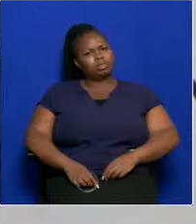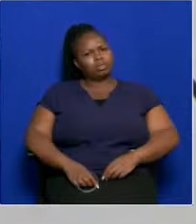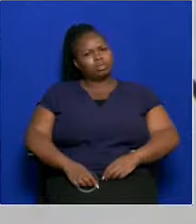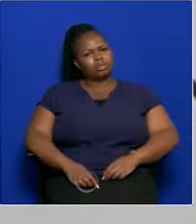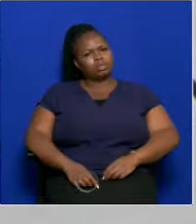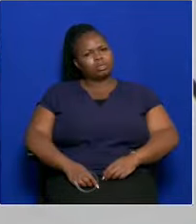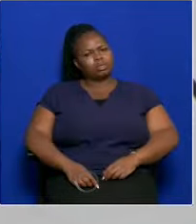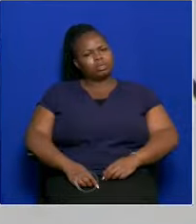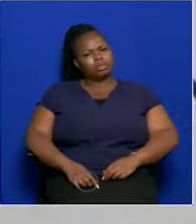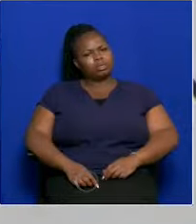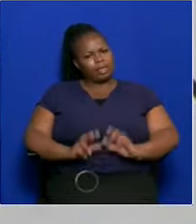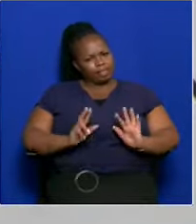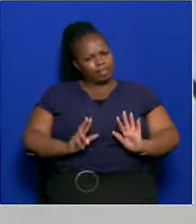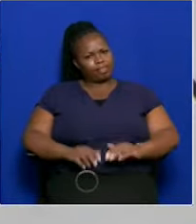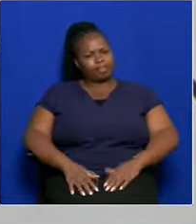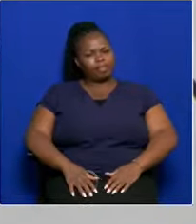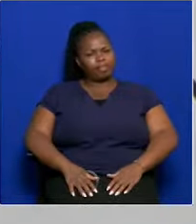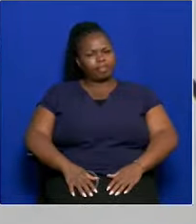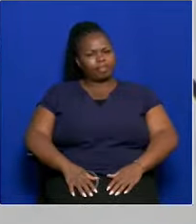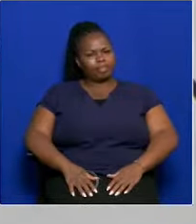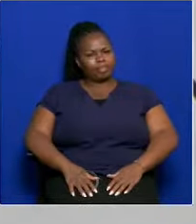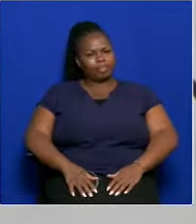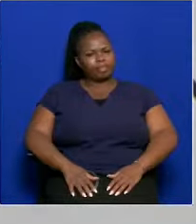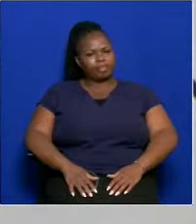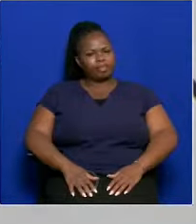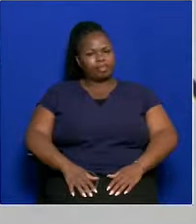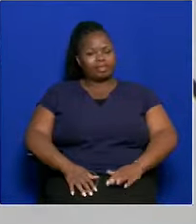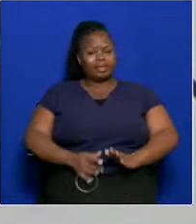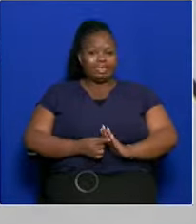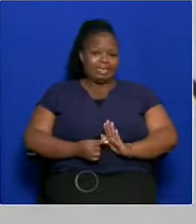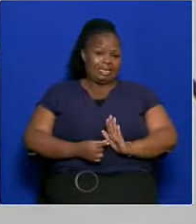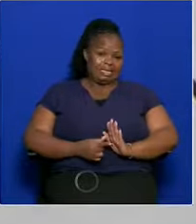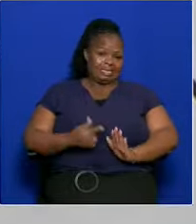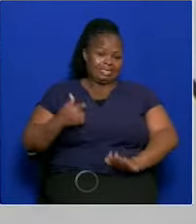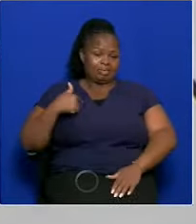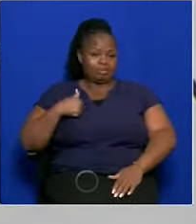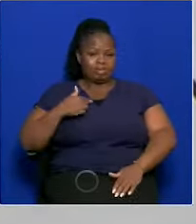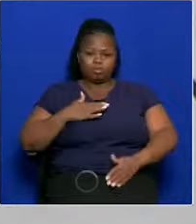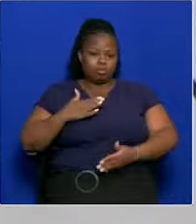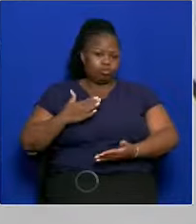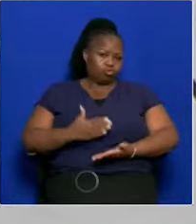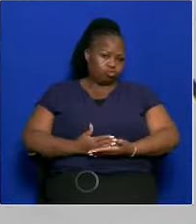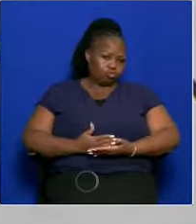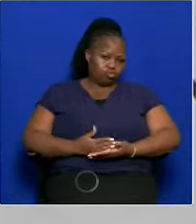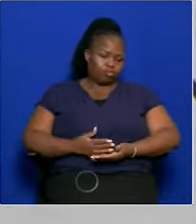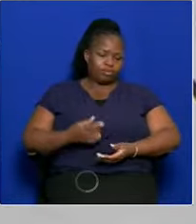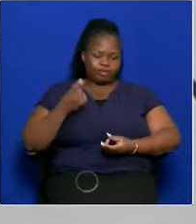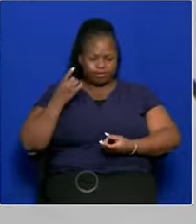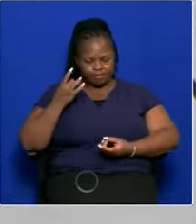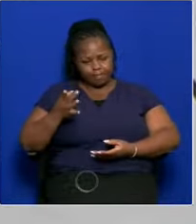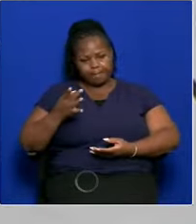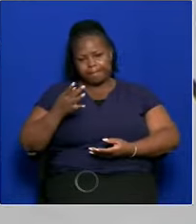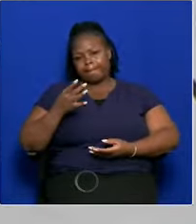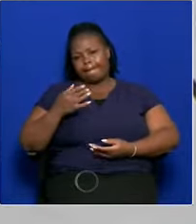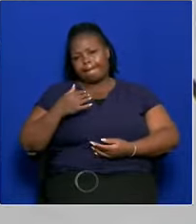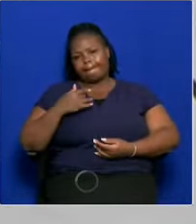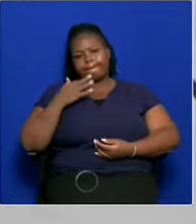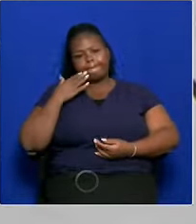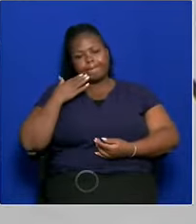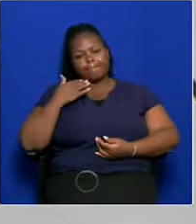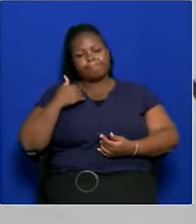And the date which I was not sure, or which I indicated, he started working in March.